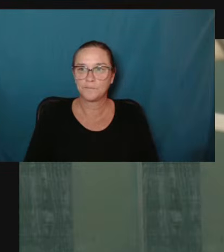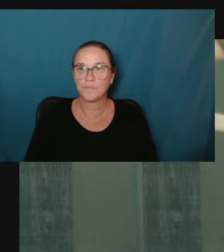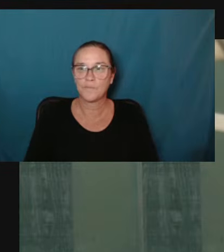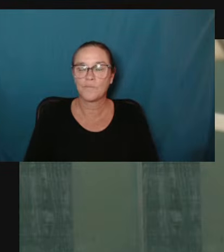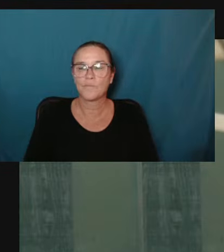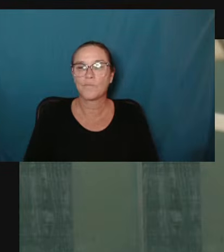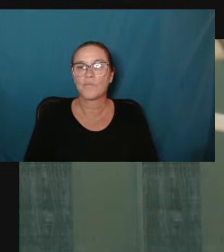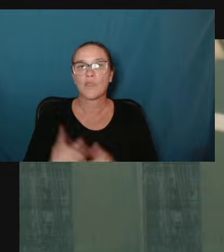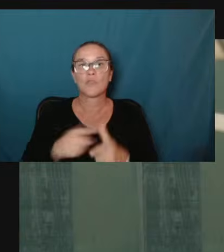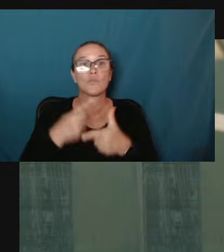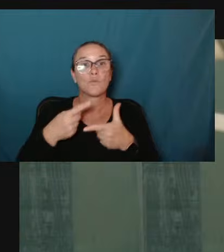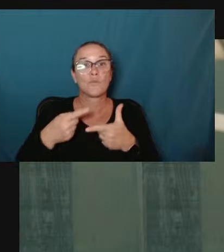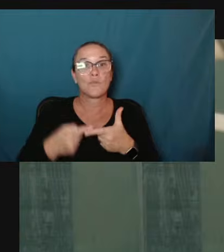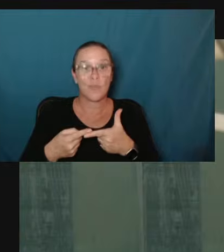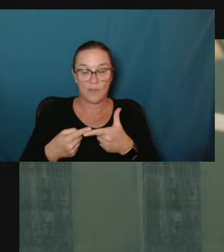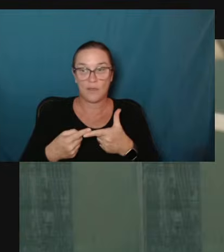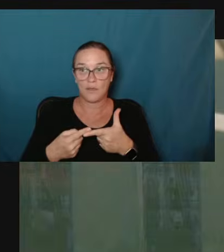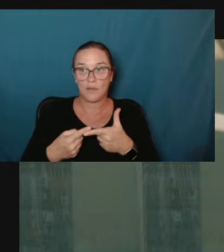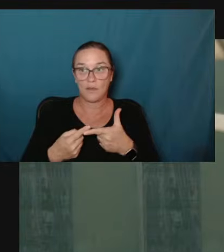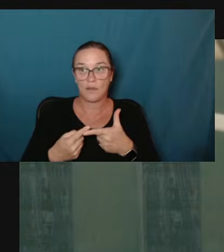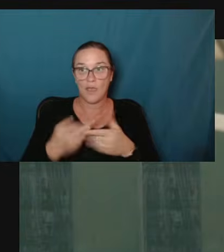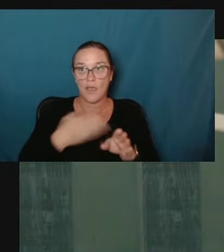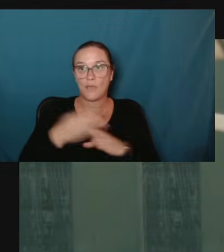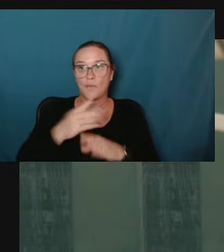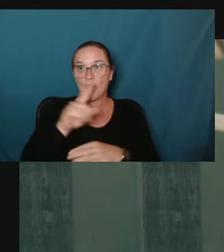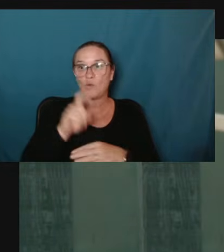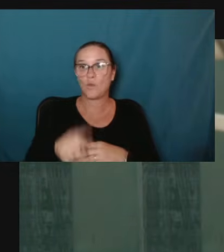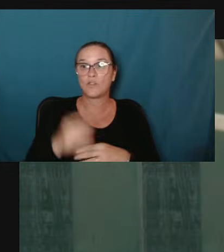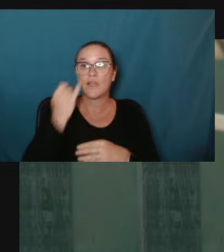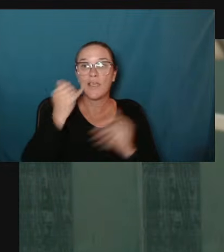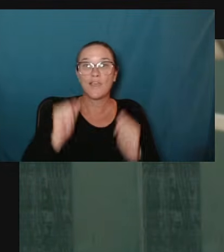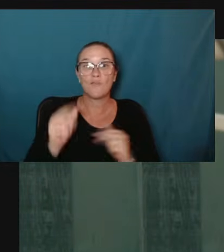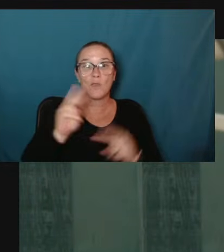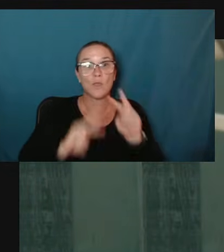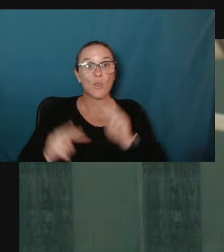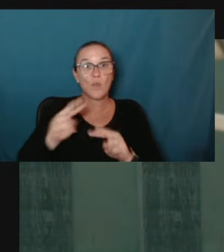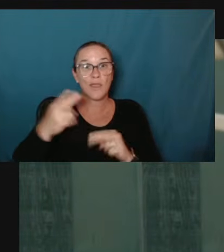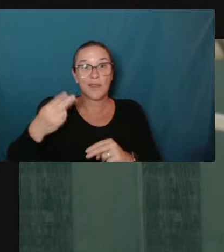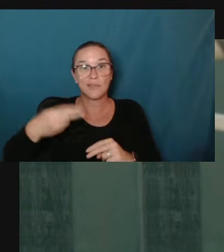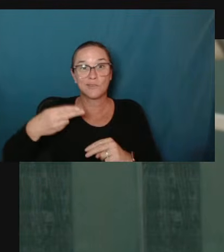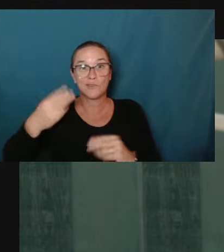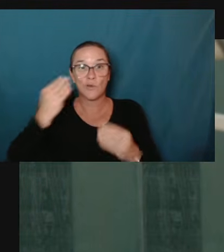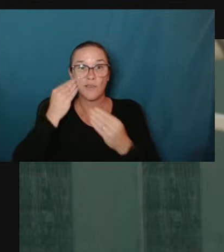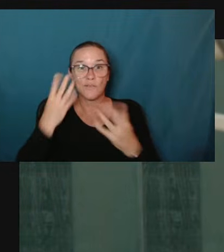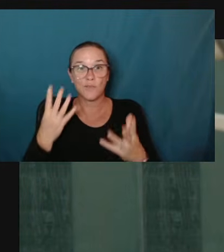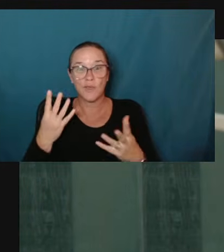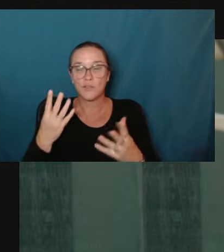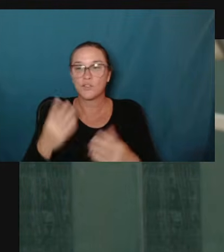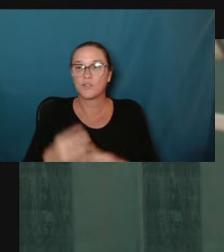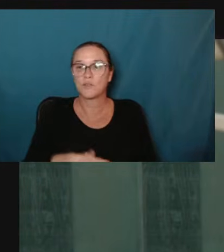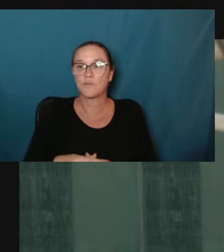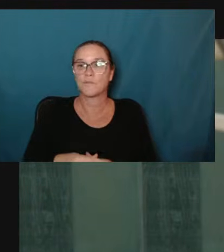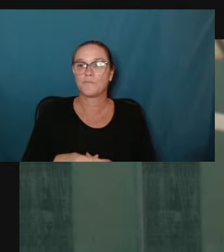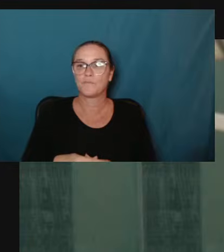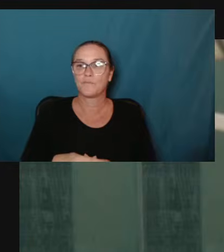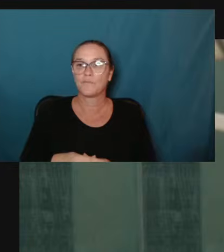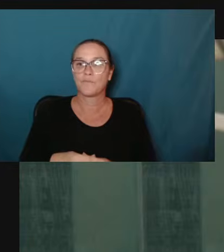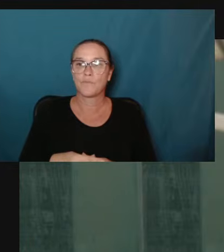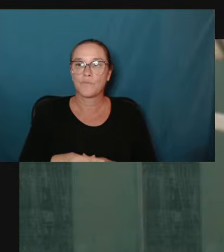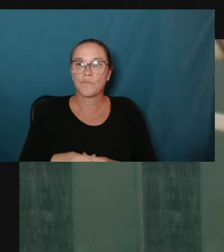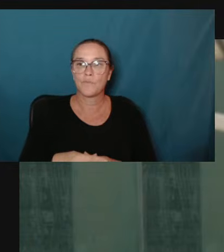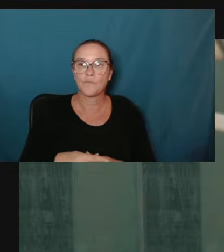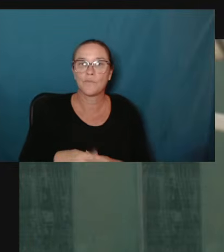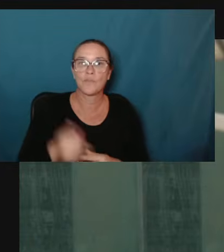So then, the main question was, okay, if we can look at historic data, let's see if we can have it moving right now. So back